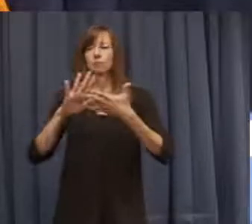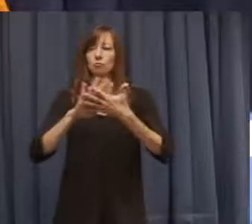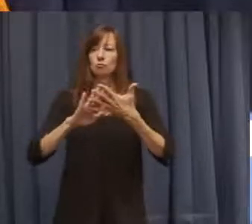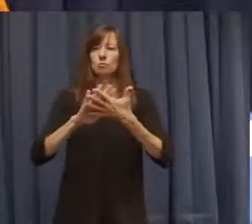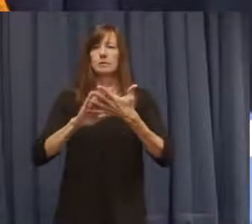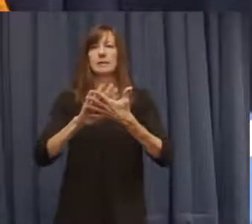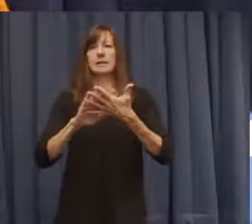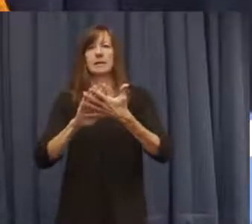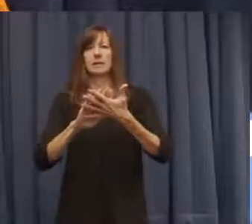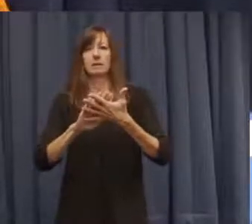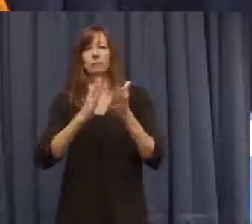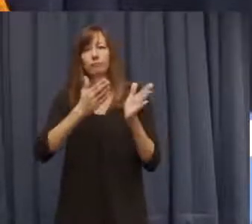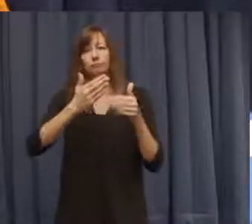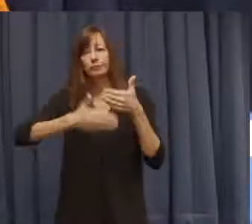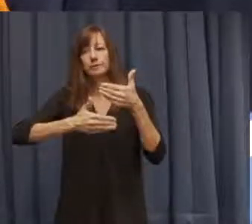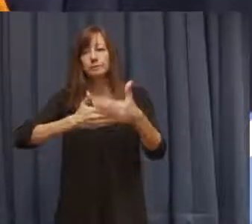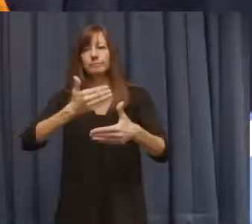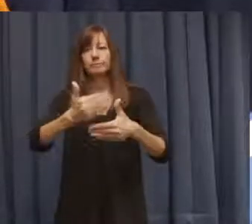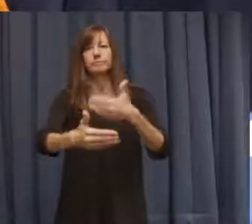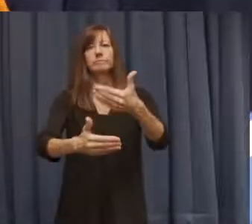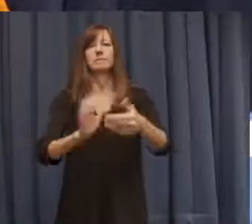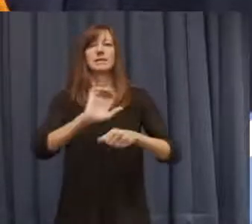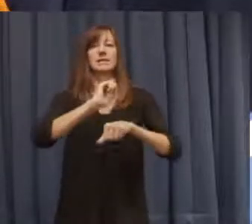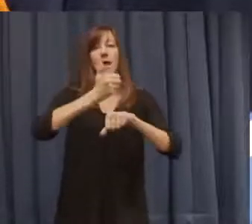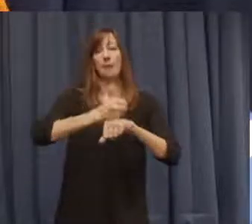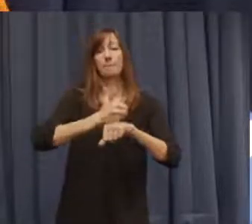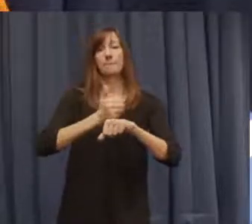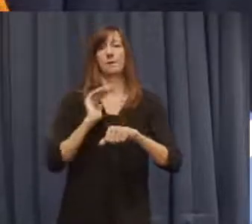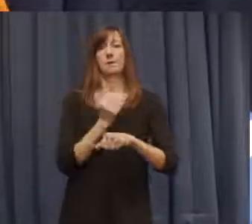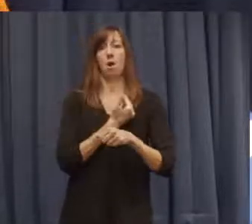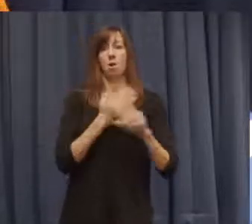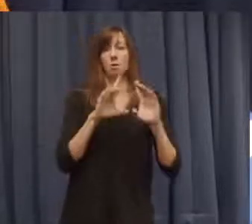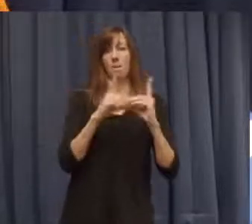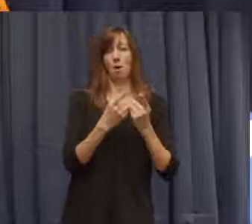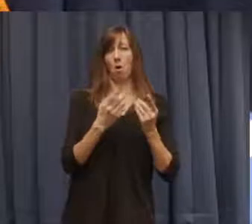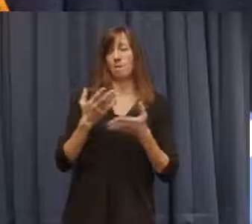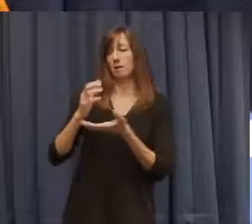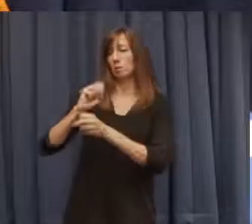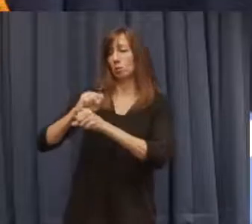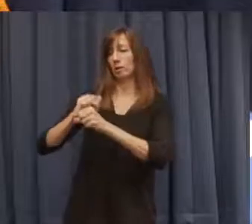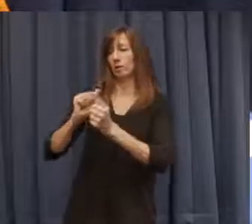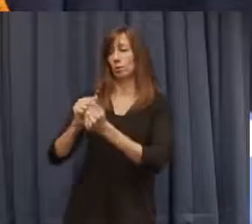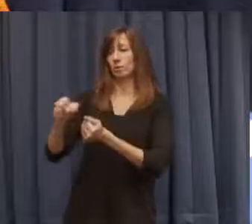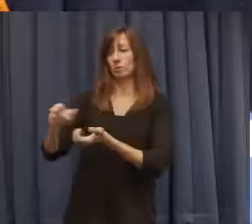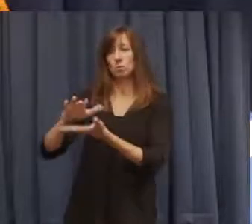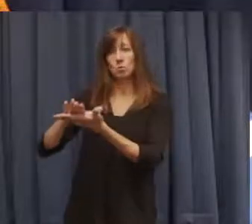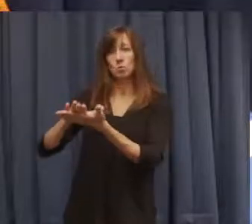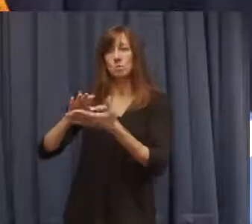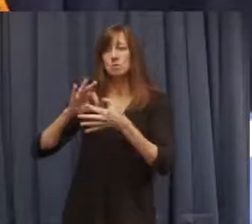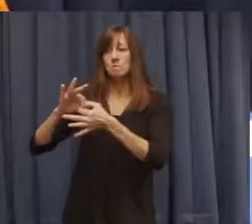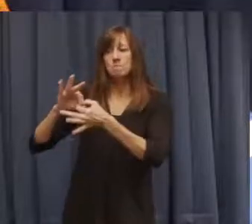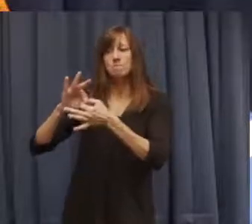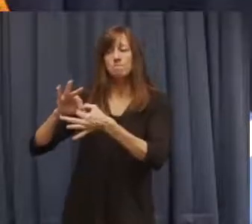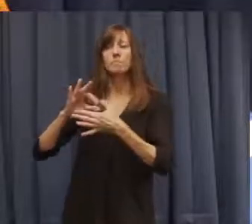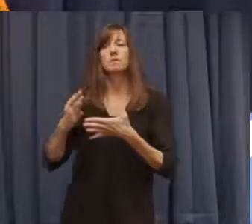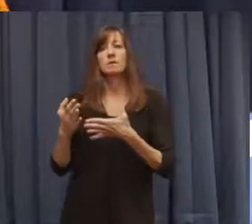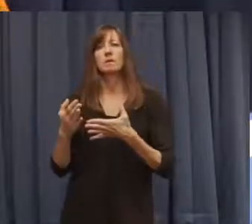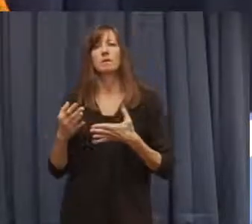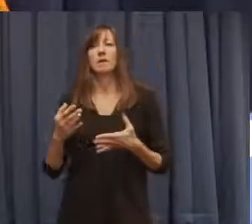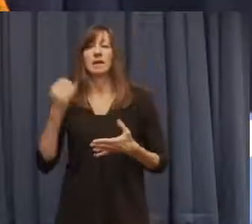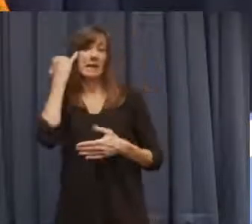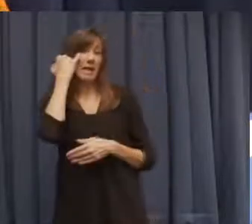through with the schools. And ultimately, if we have any positive cases, which we have not had